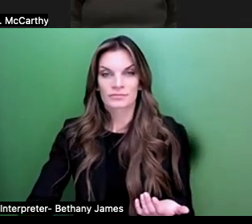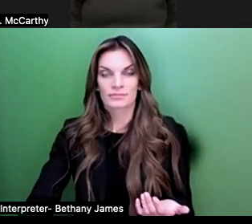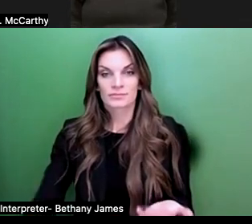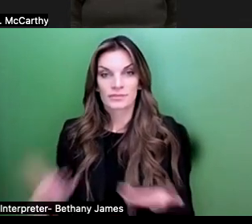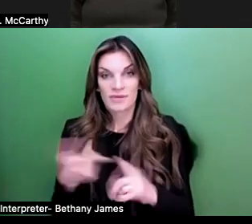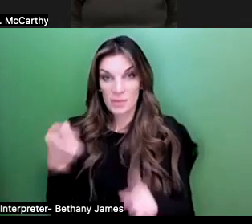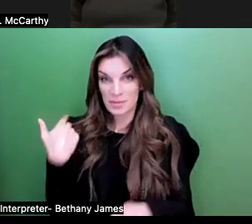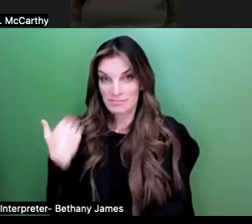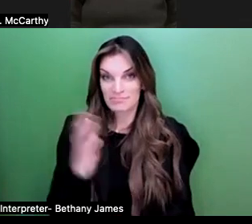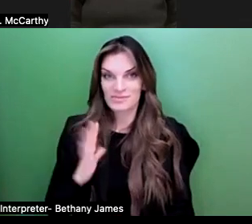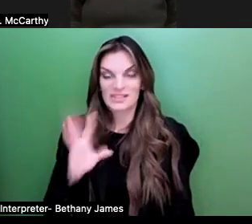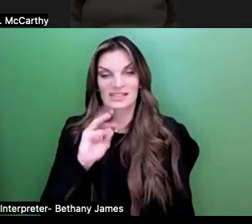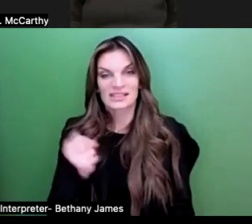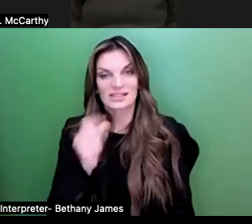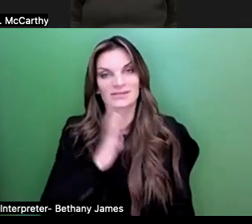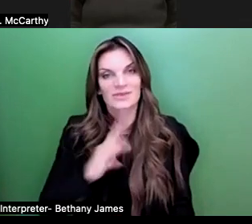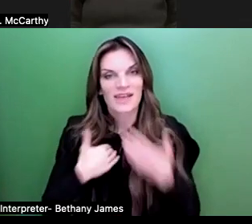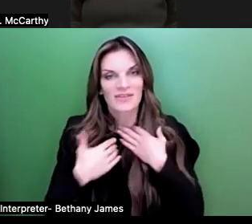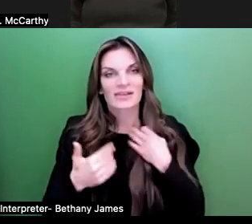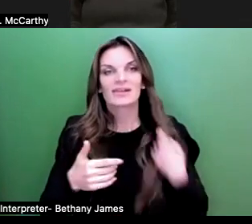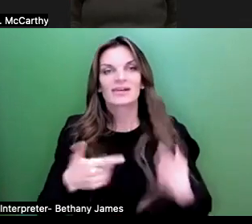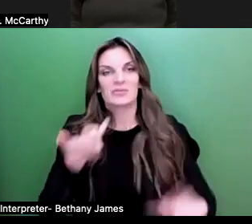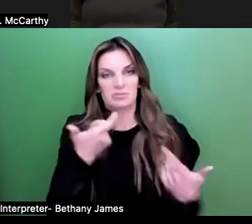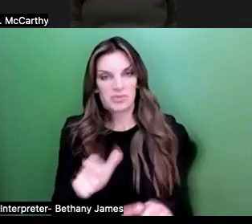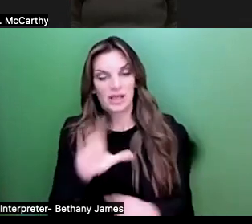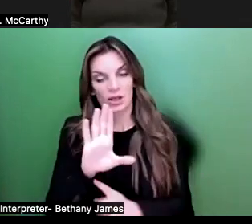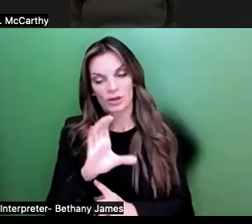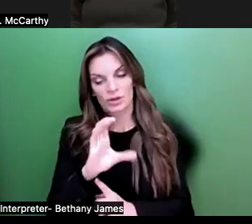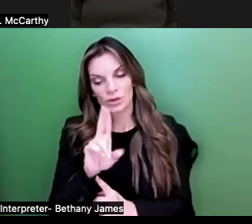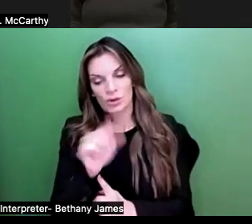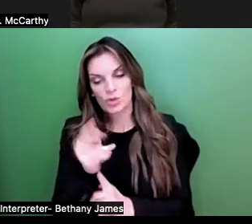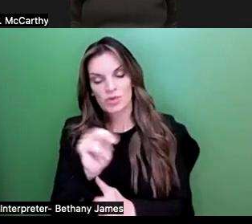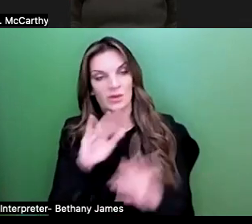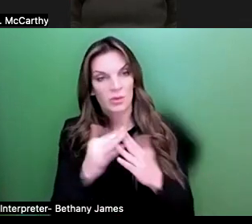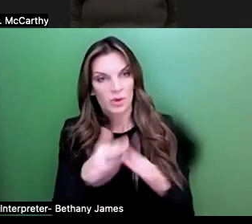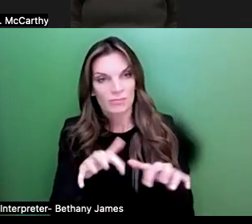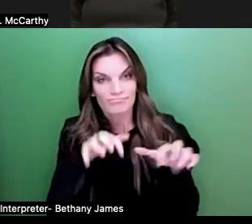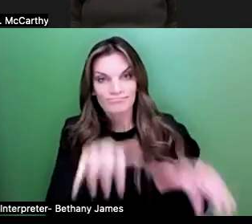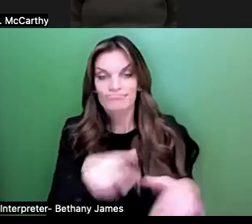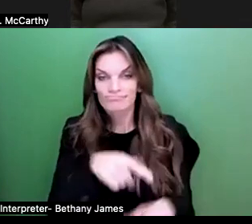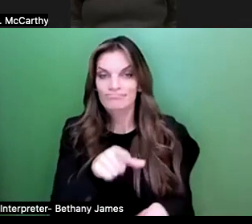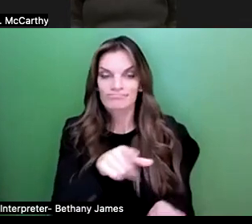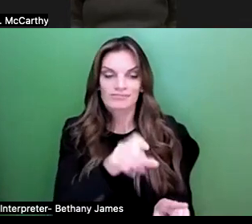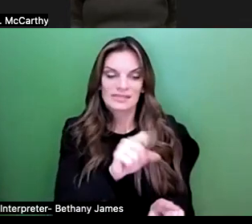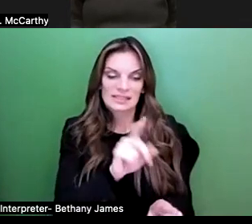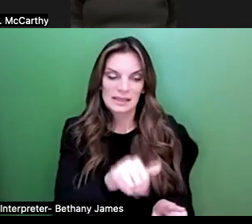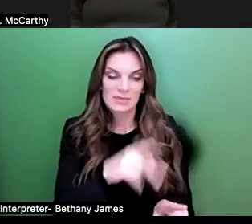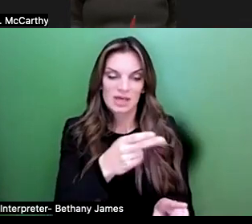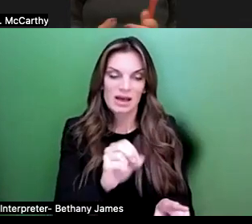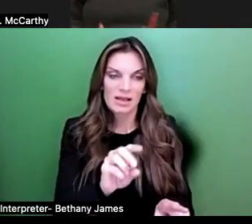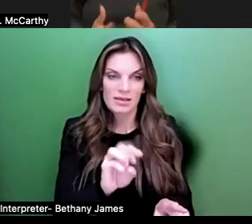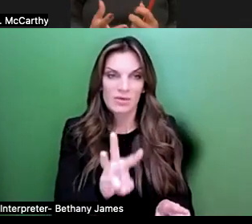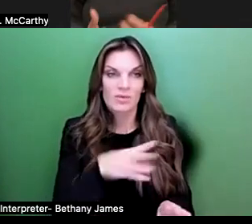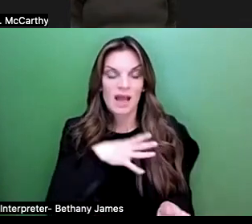Cuban community in Tarrytown and in Sleepy Hollow. And my grandparents, my father,